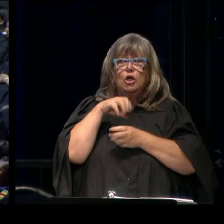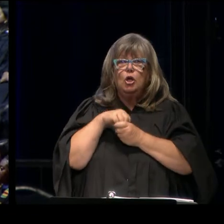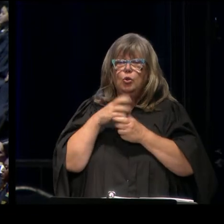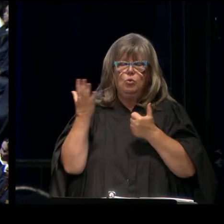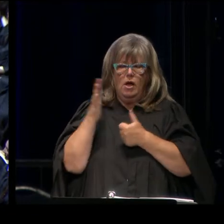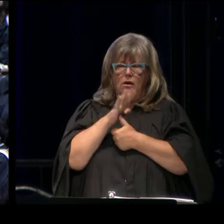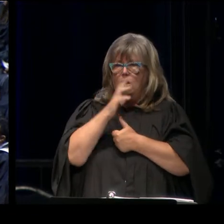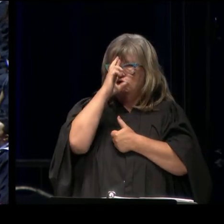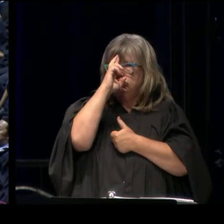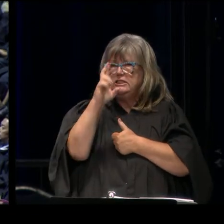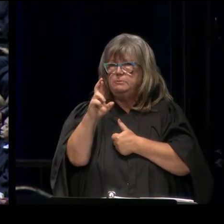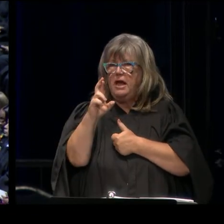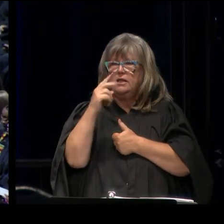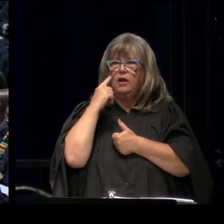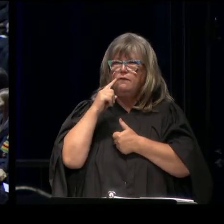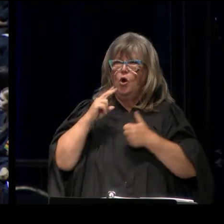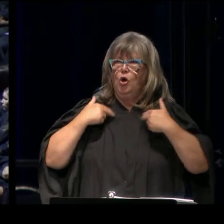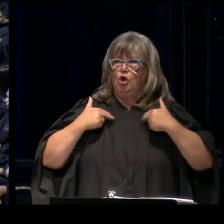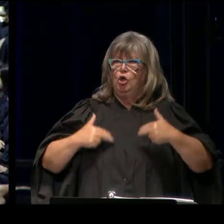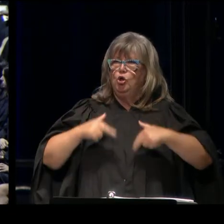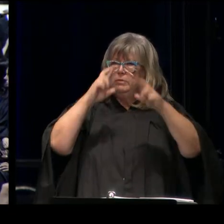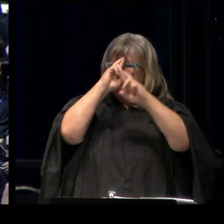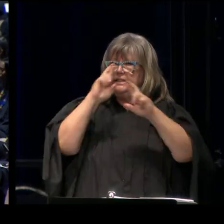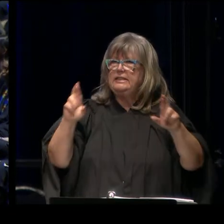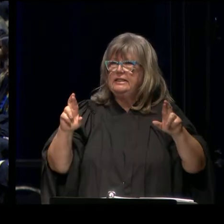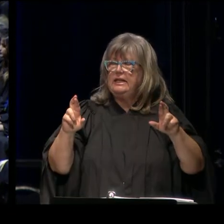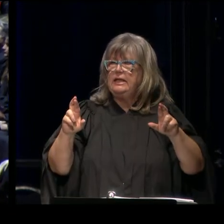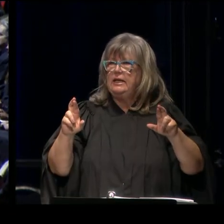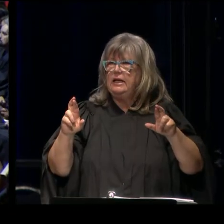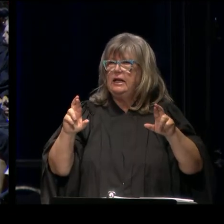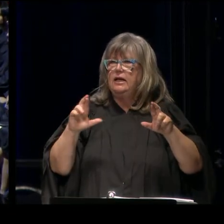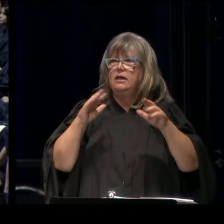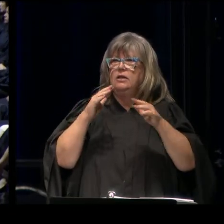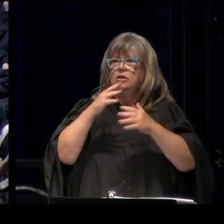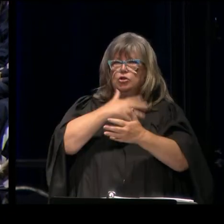respect for human dignity and social justice.